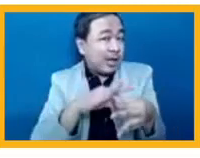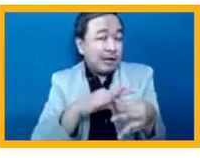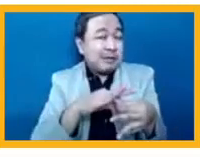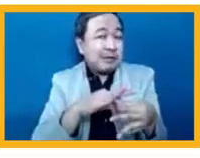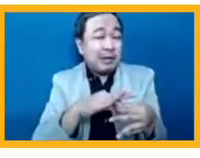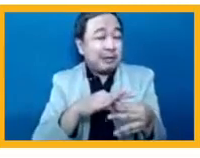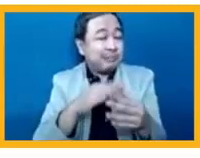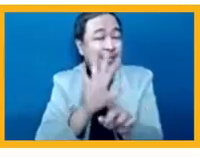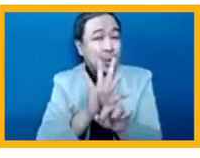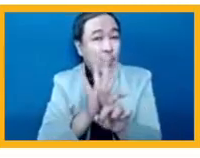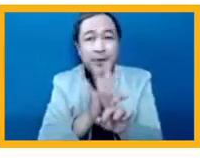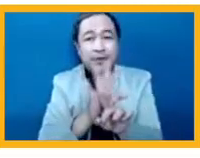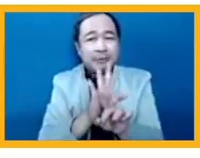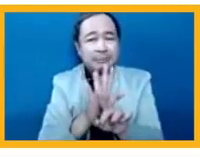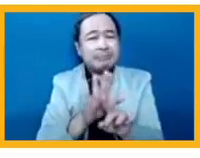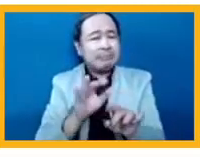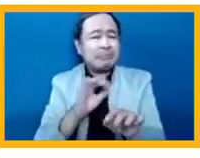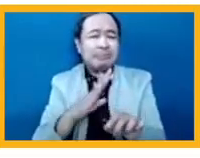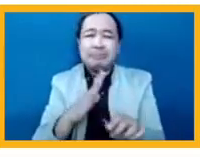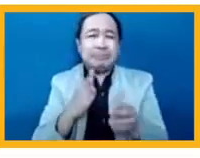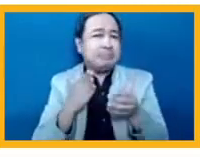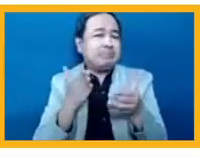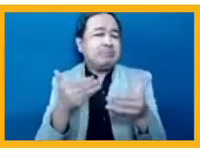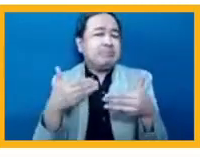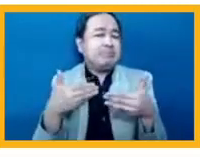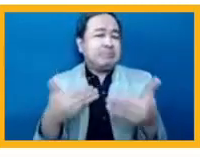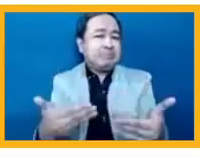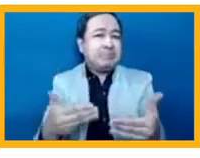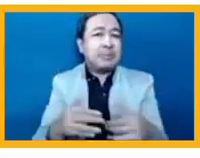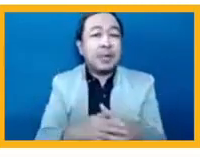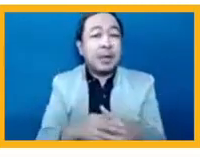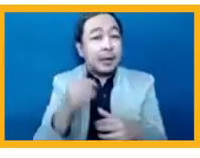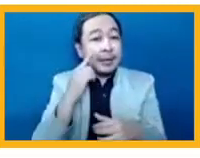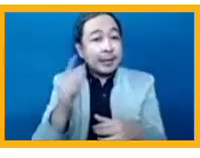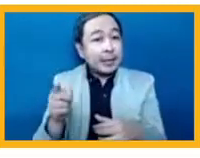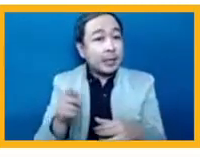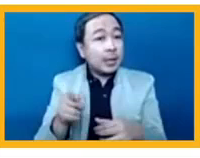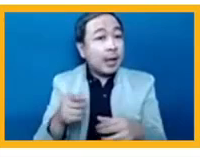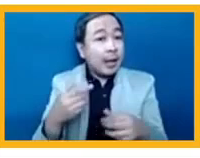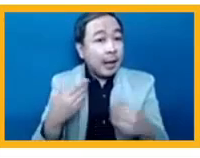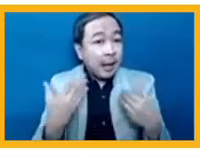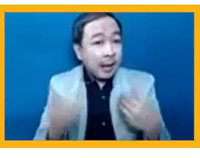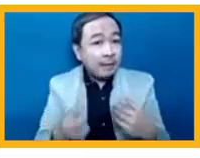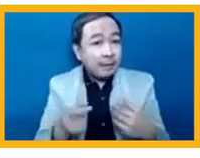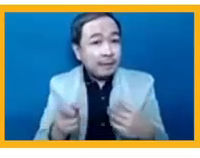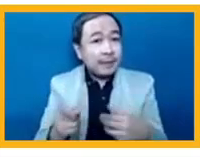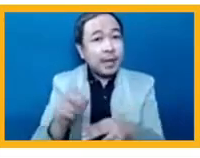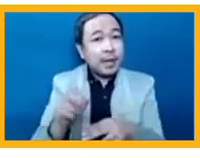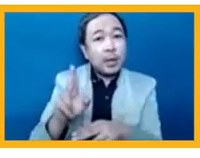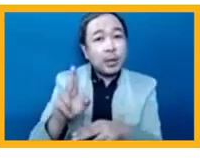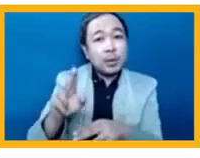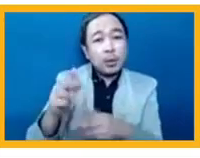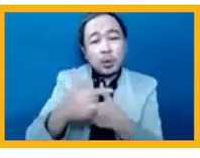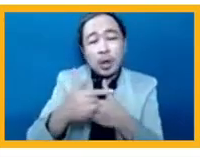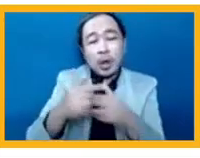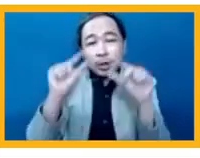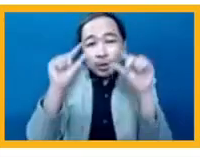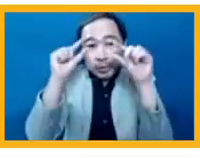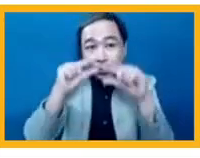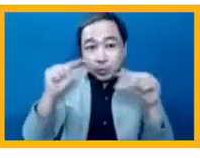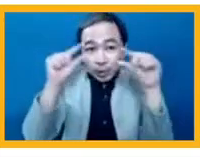speech recognition-powered in-app reading tutor listens to the learner as they read aloud, offers support through nudges in